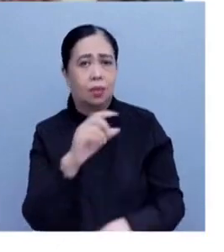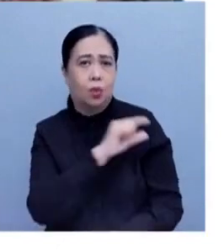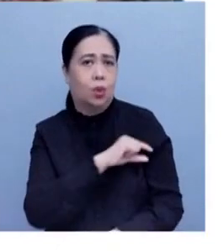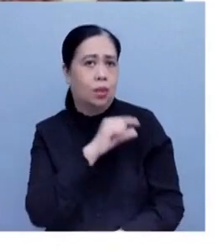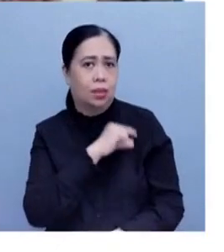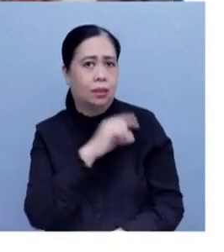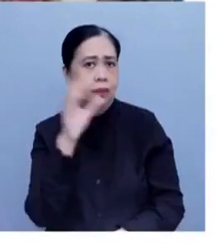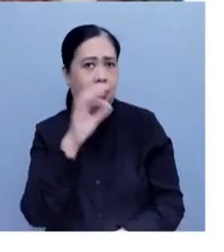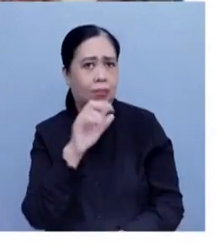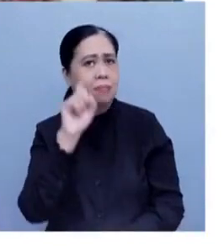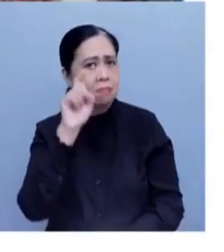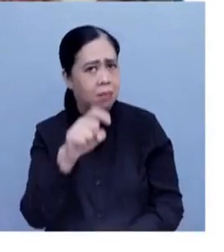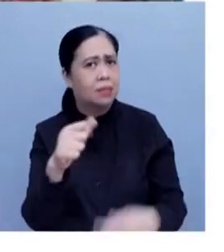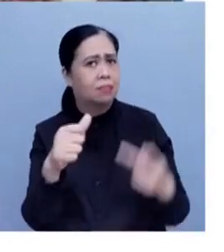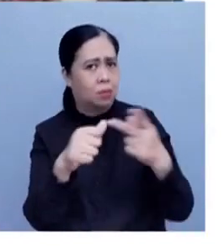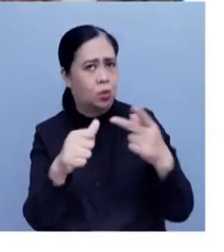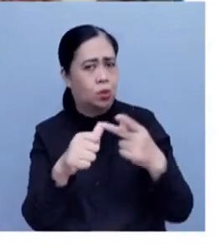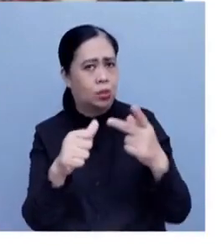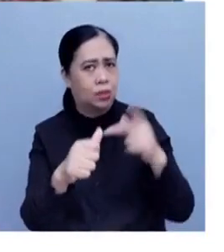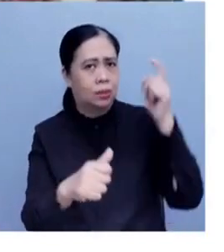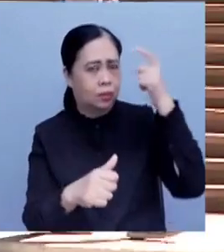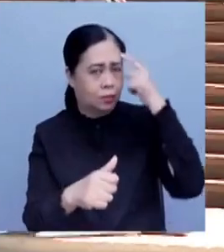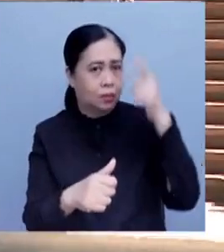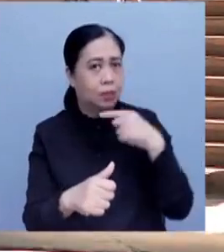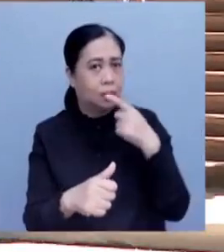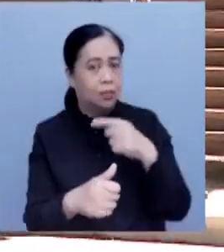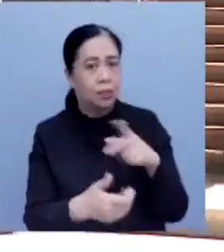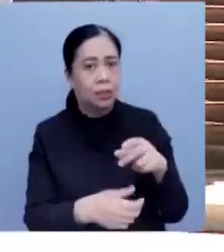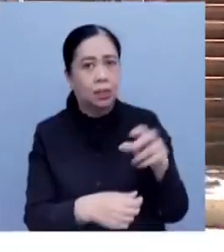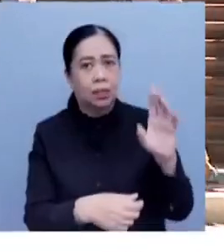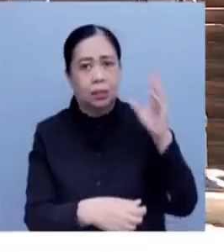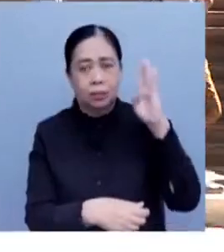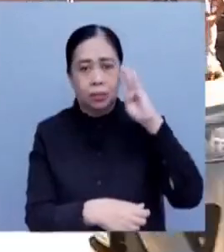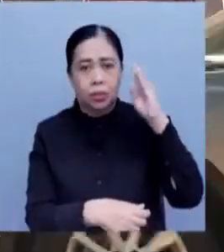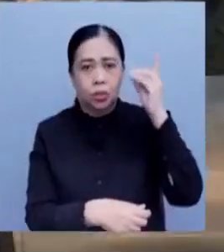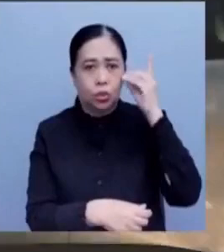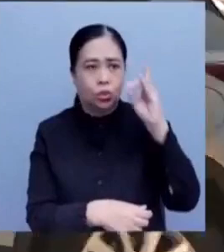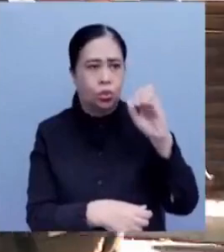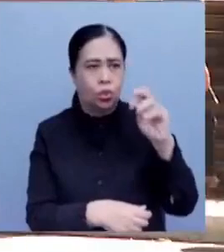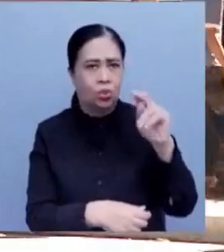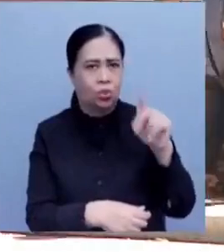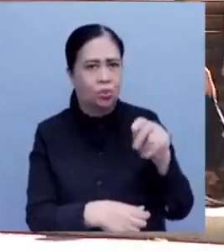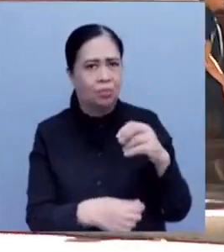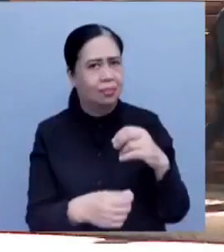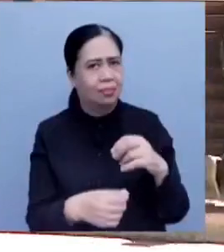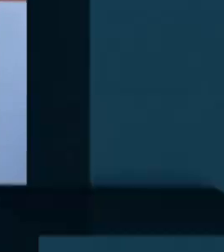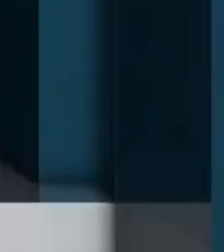be prioritized by government. He adds, Diokno's position on the matter is untenable.